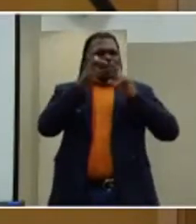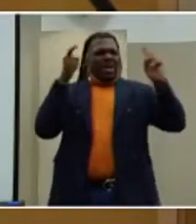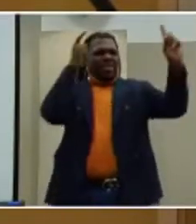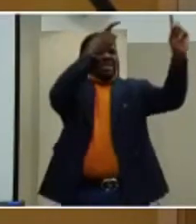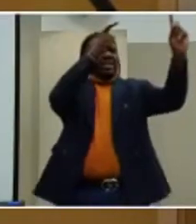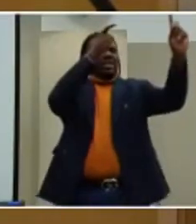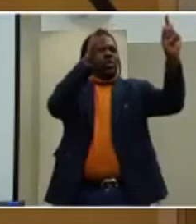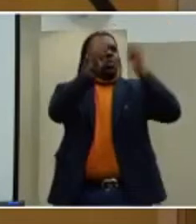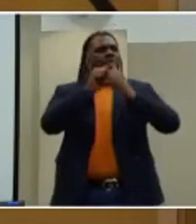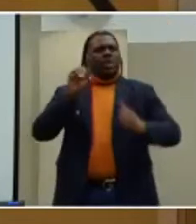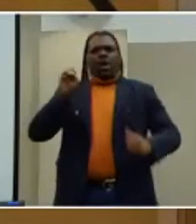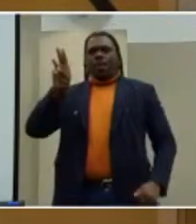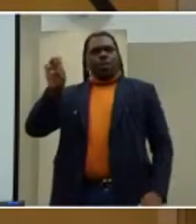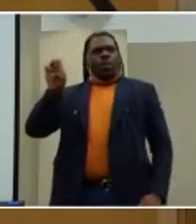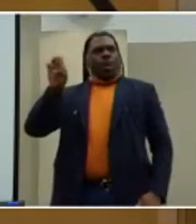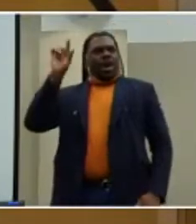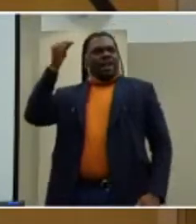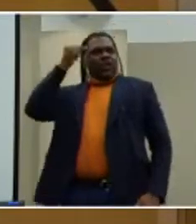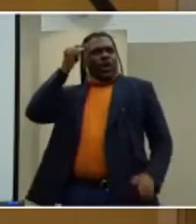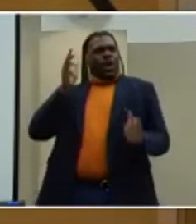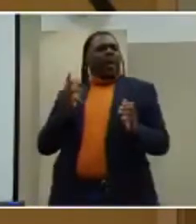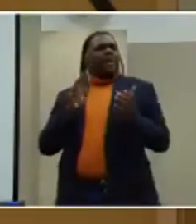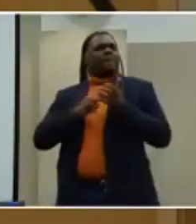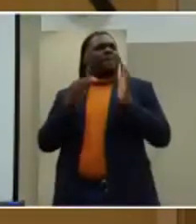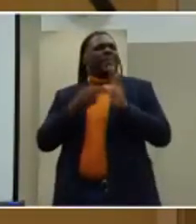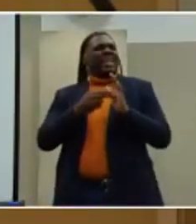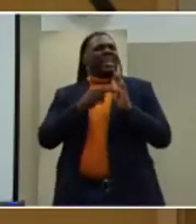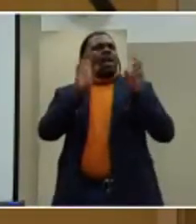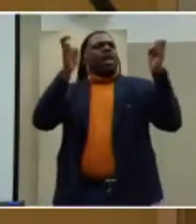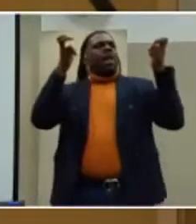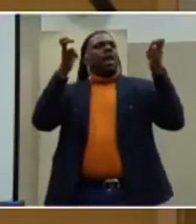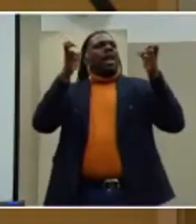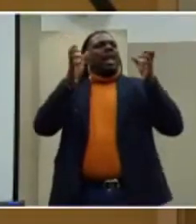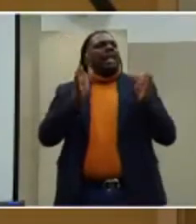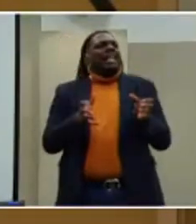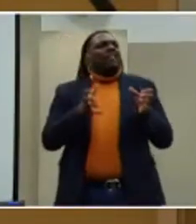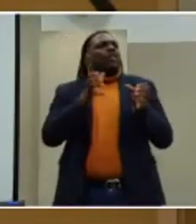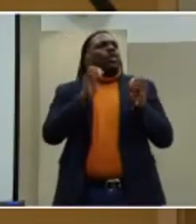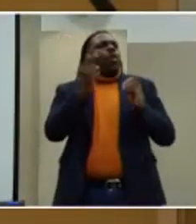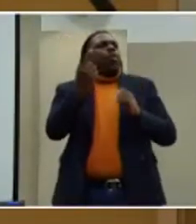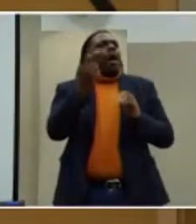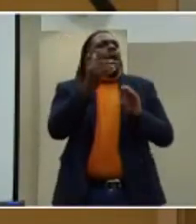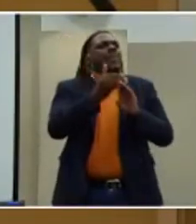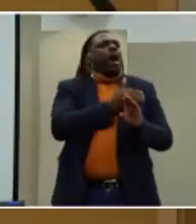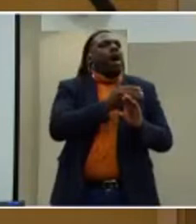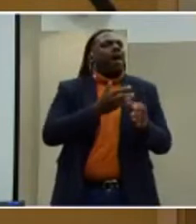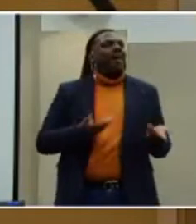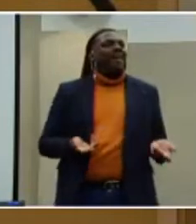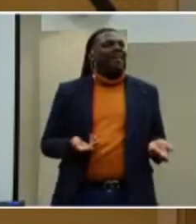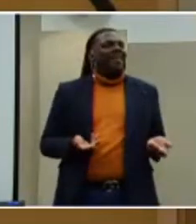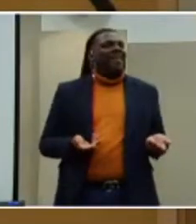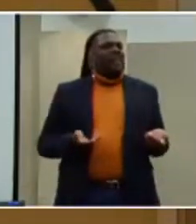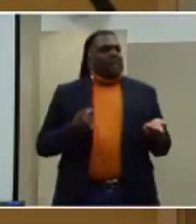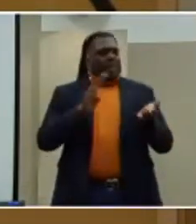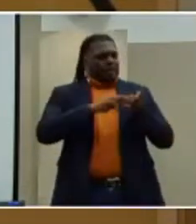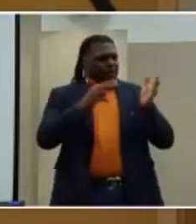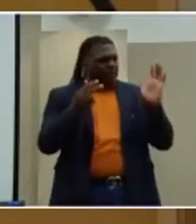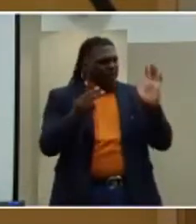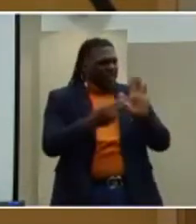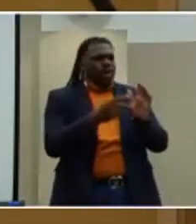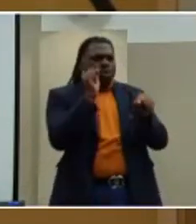Moore-Miller administration, it is to leave no one behind. And we have already, during the first 6 months, worked